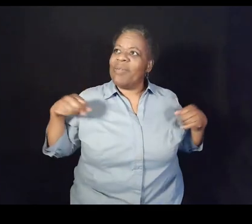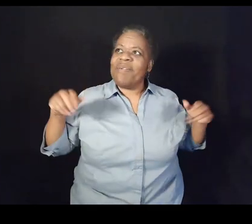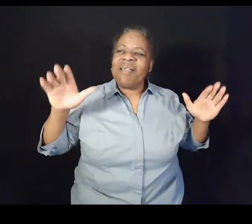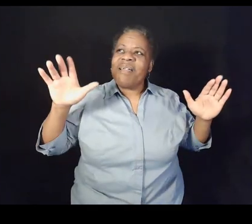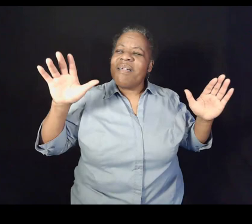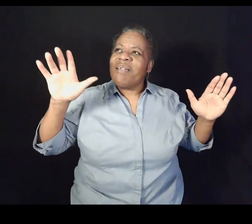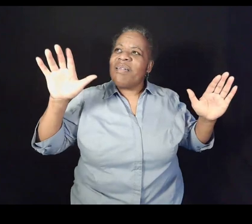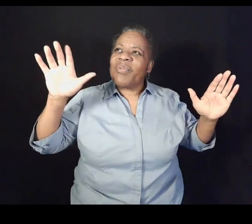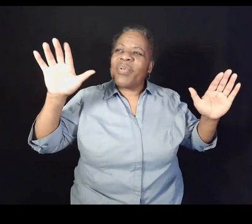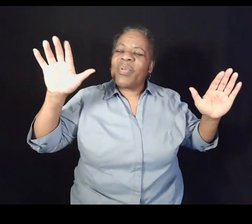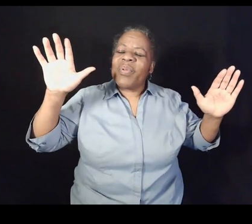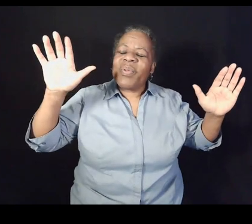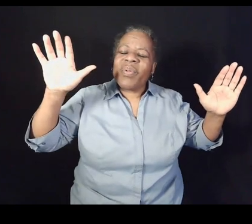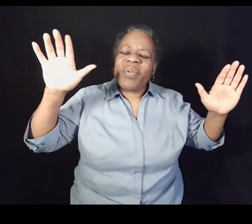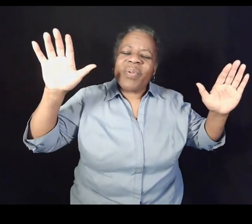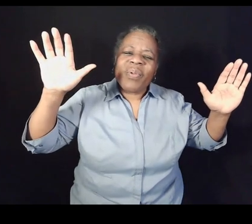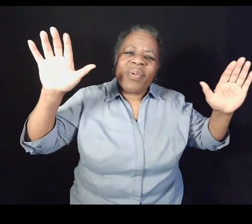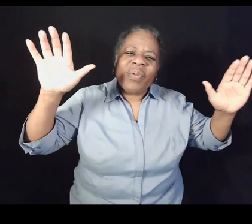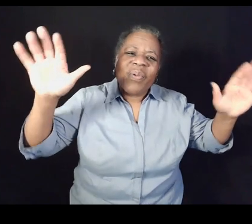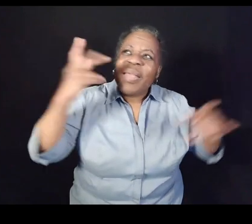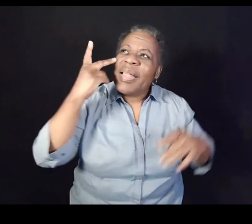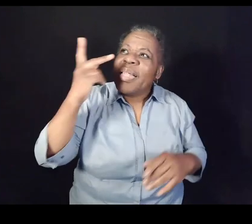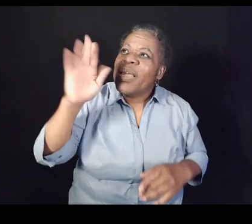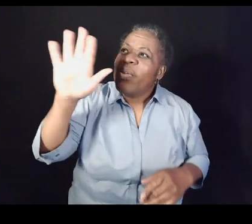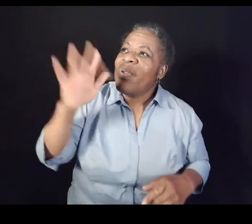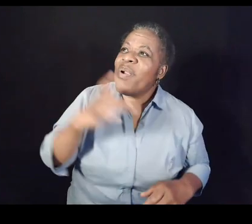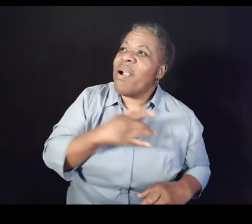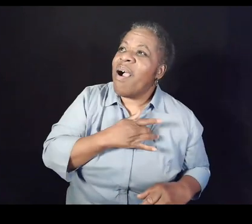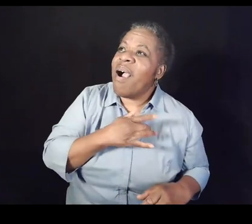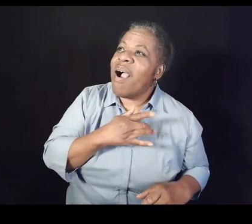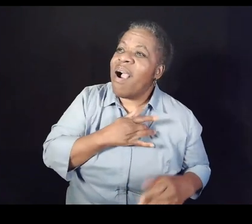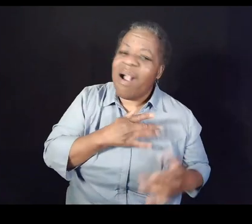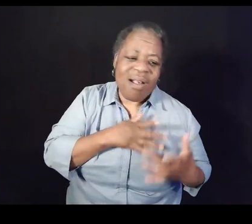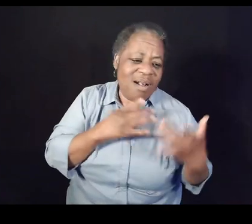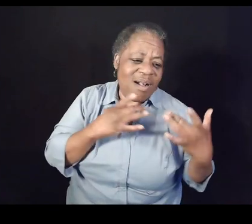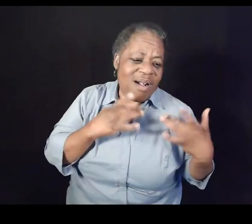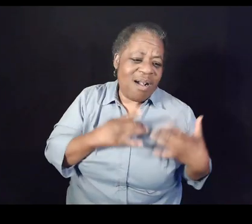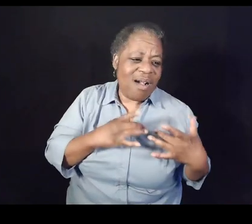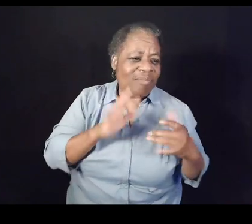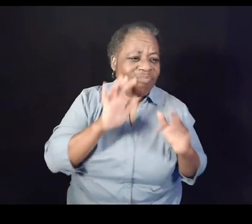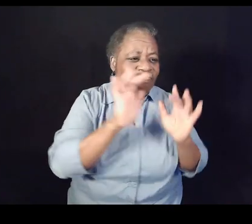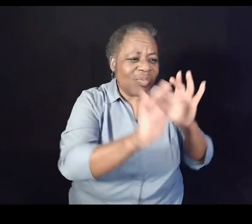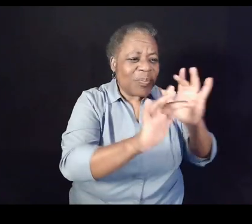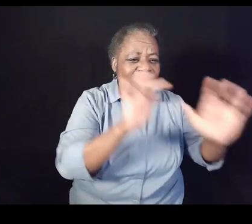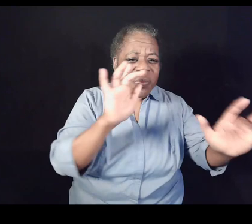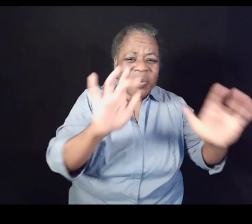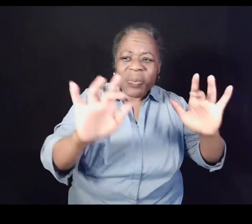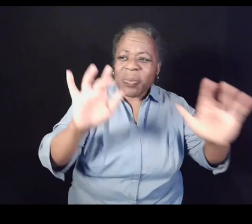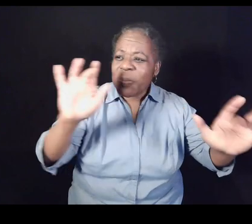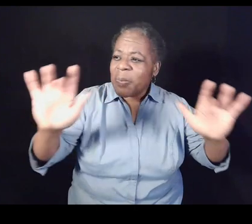alive. I can see your heart a billion different ways.